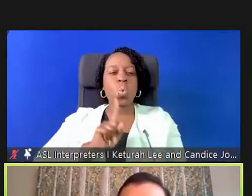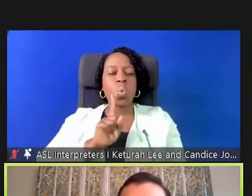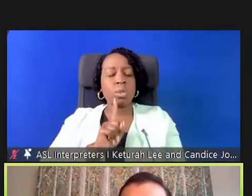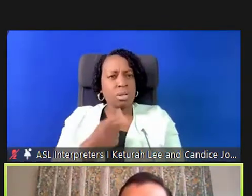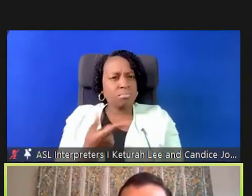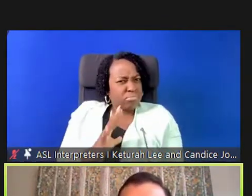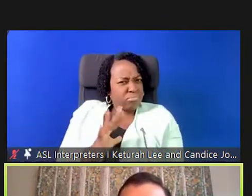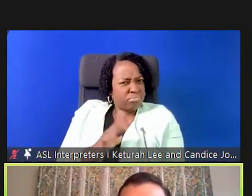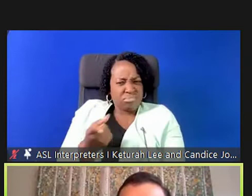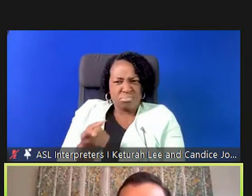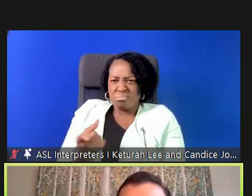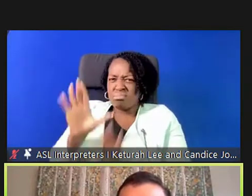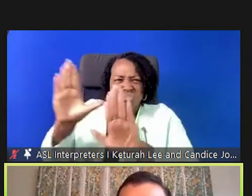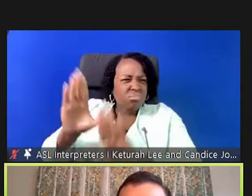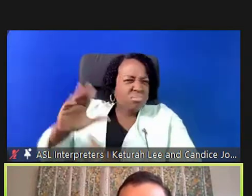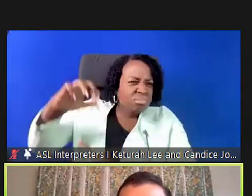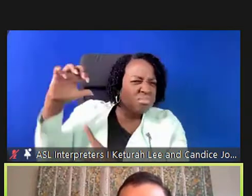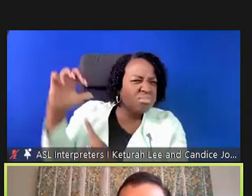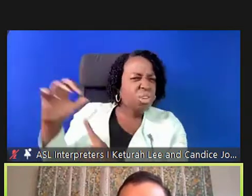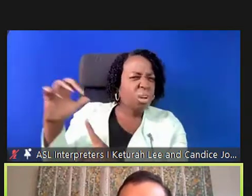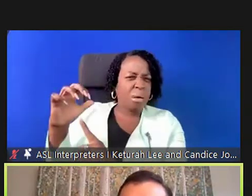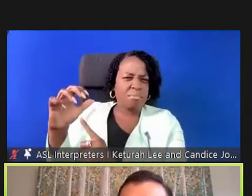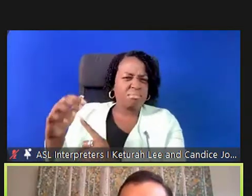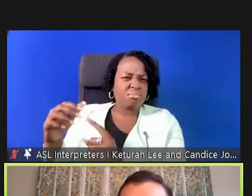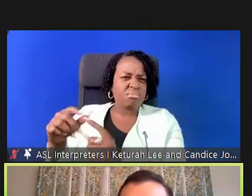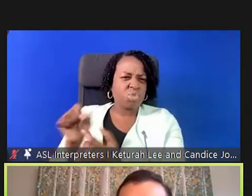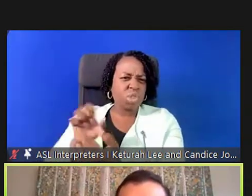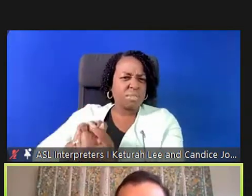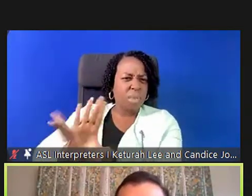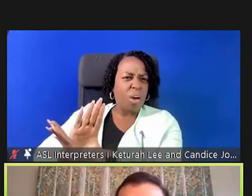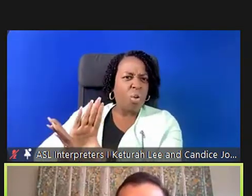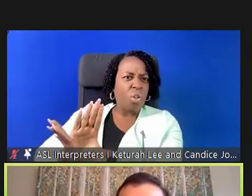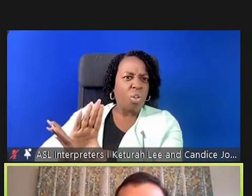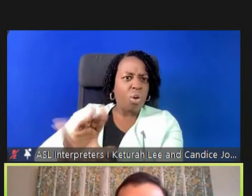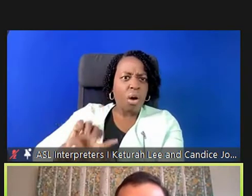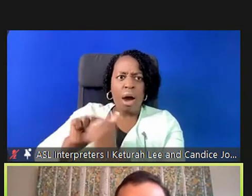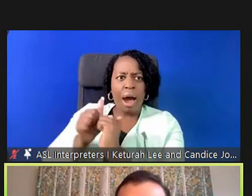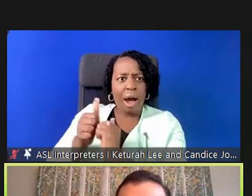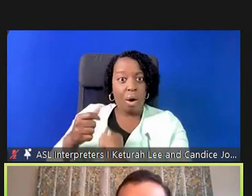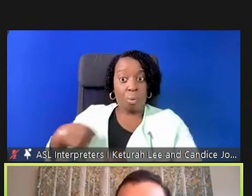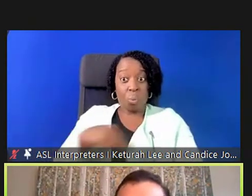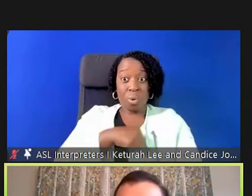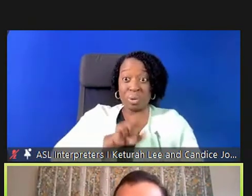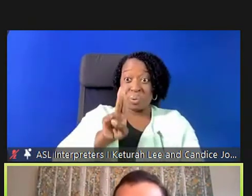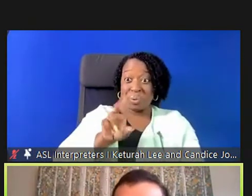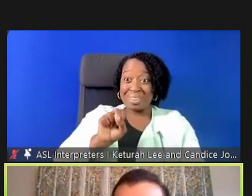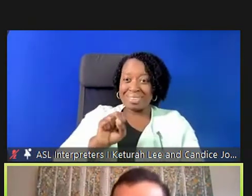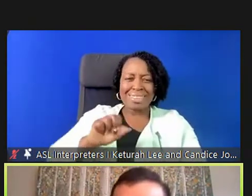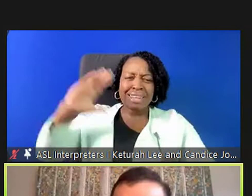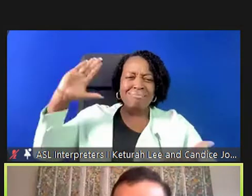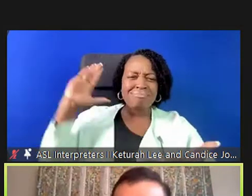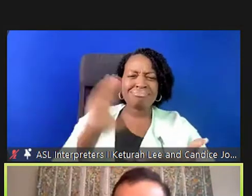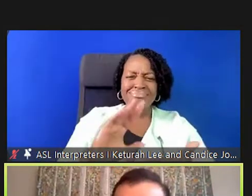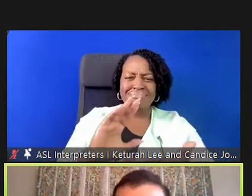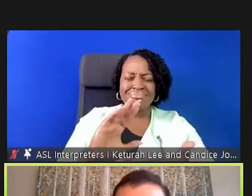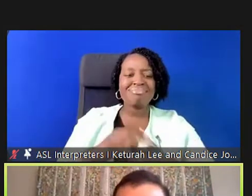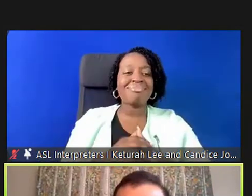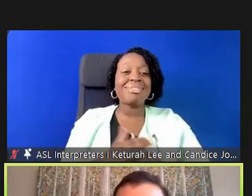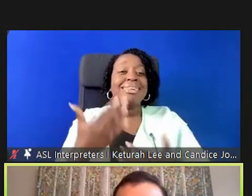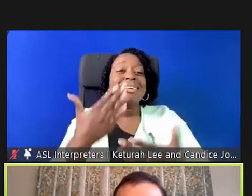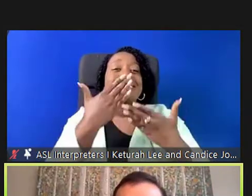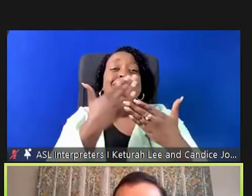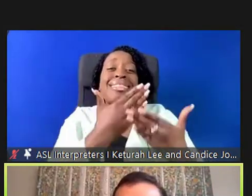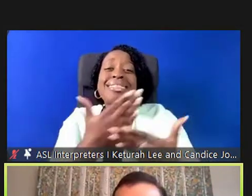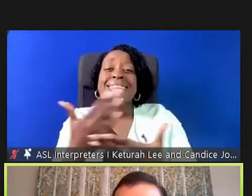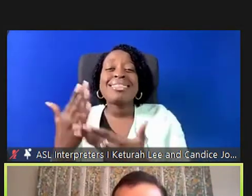effort can meet this complex challenge. So with that, I'd like to thank my mentors and